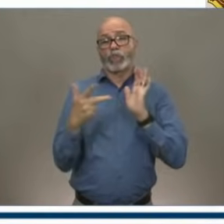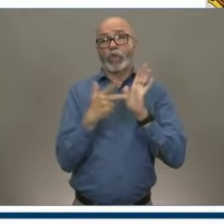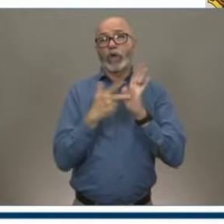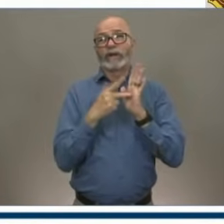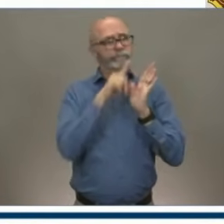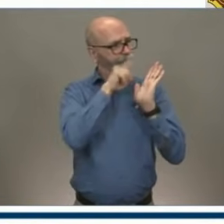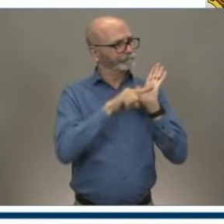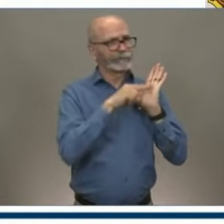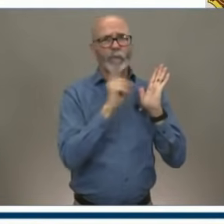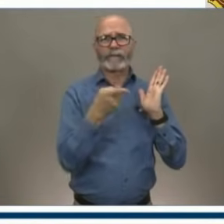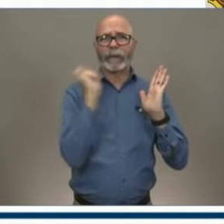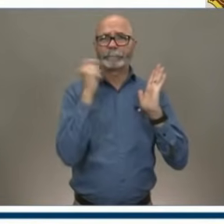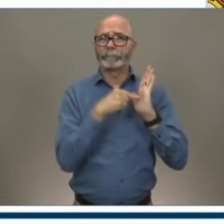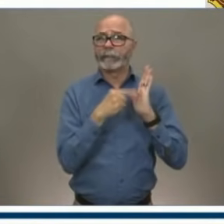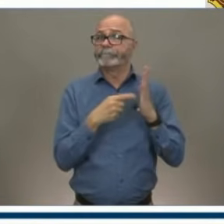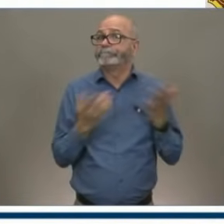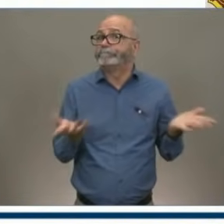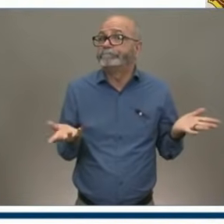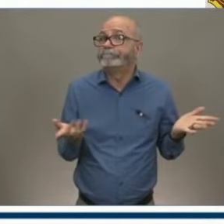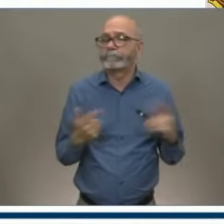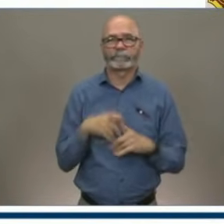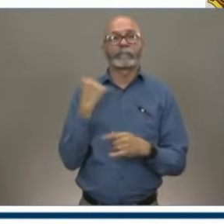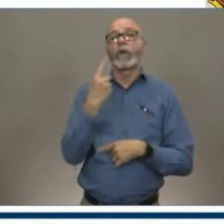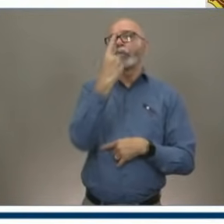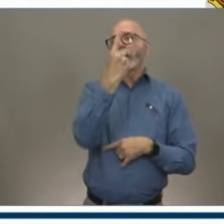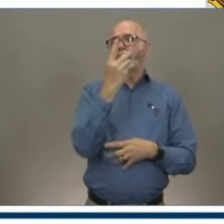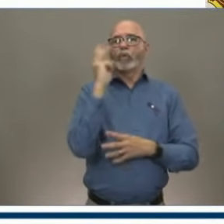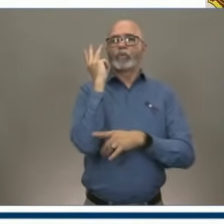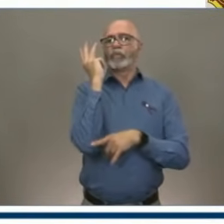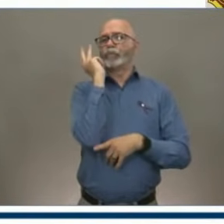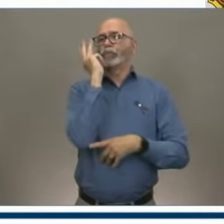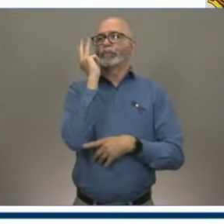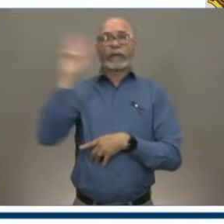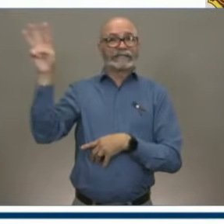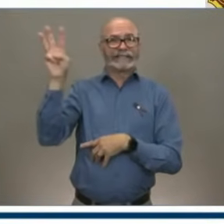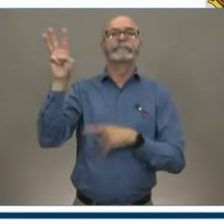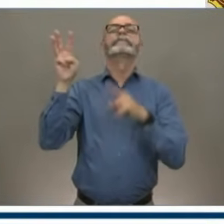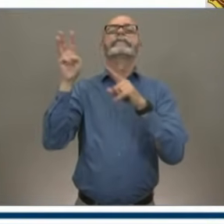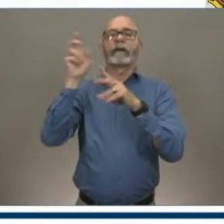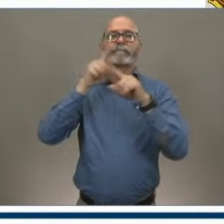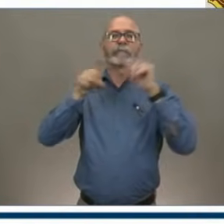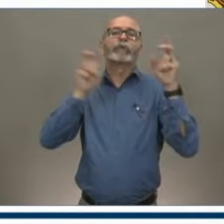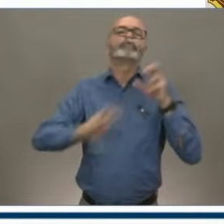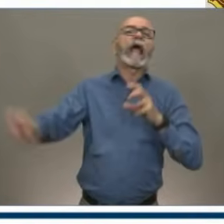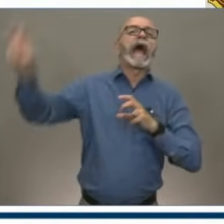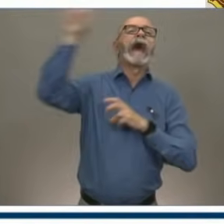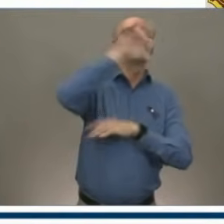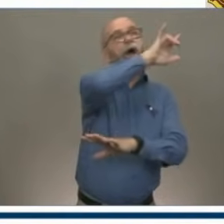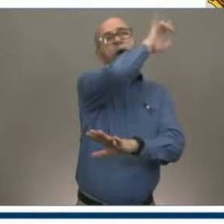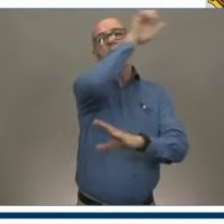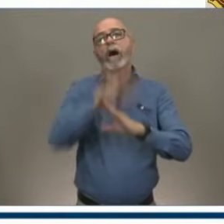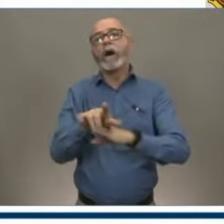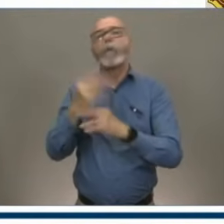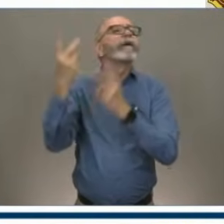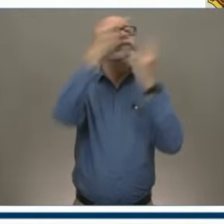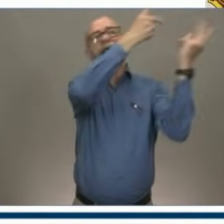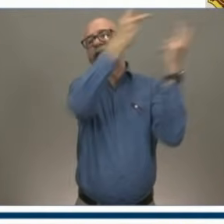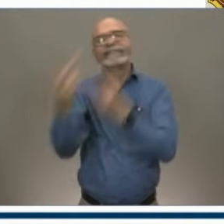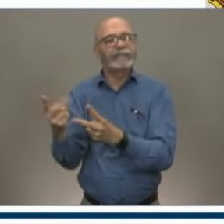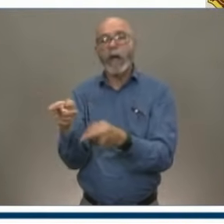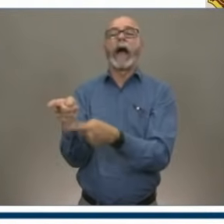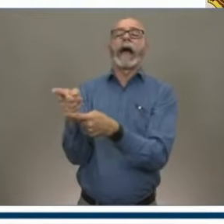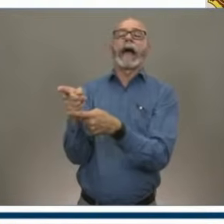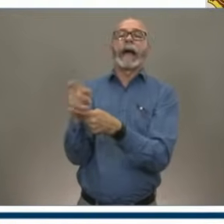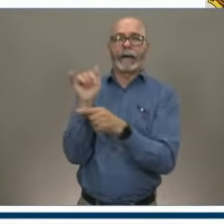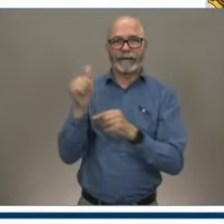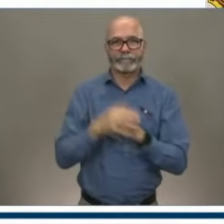Western Zone, which is related to travel outside of the Atlantic provinces. The 15 includes the case that reported last